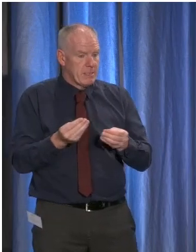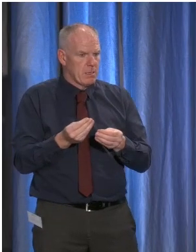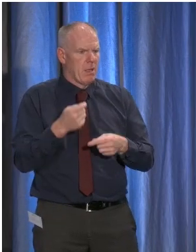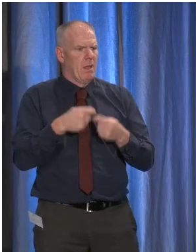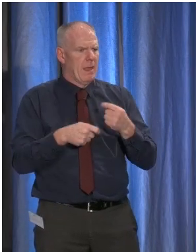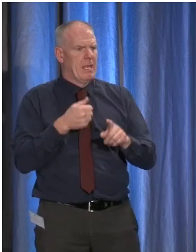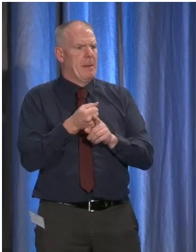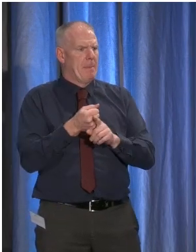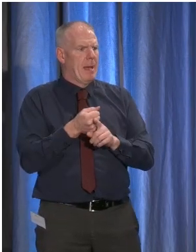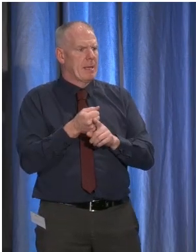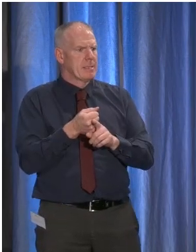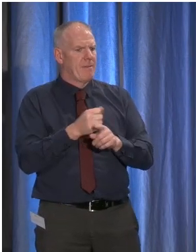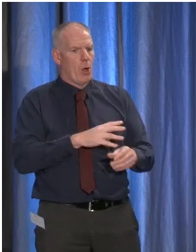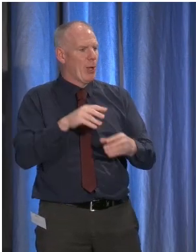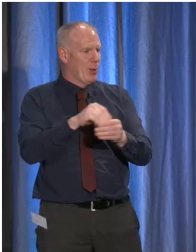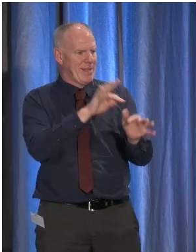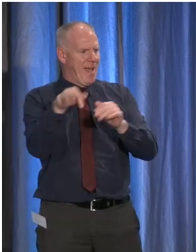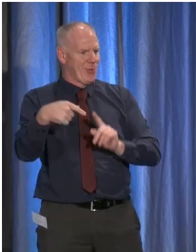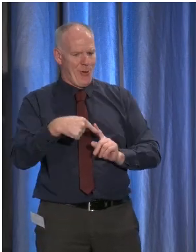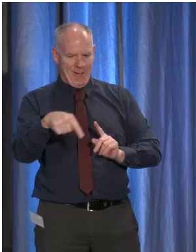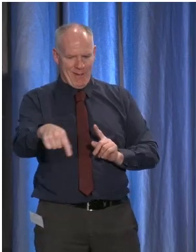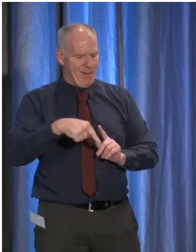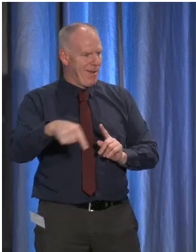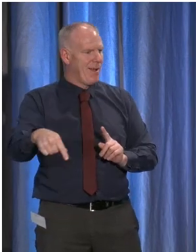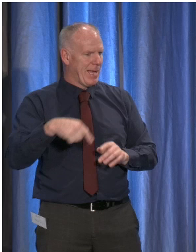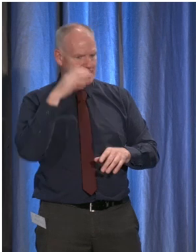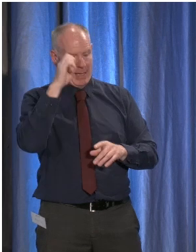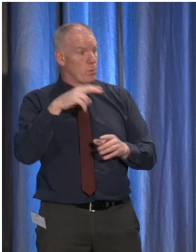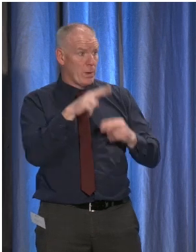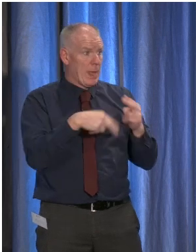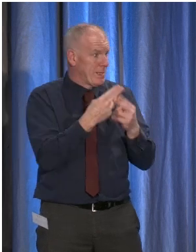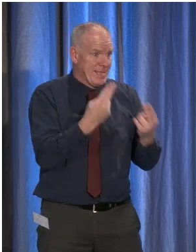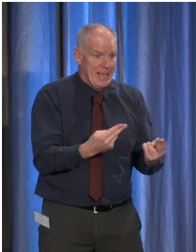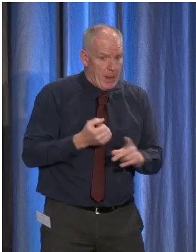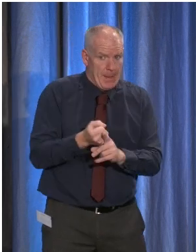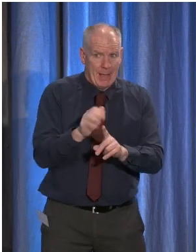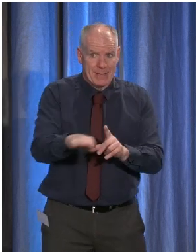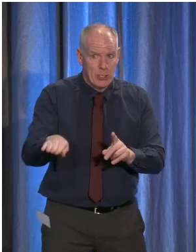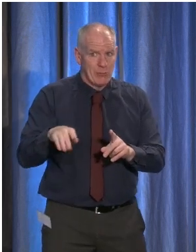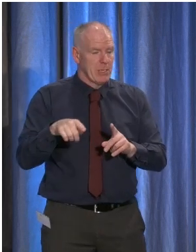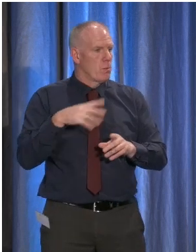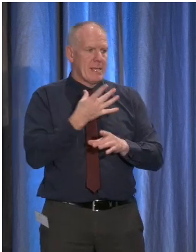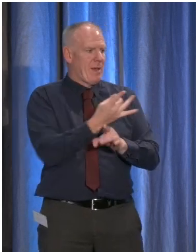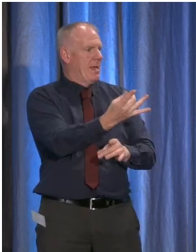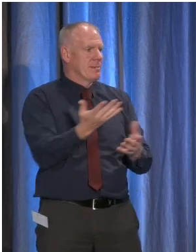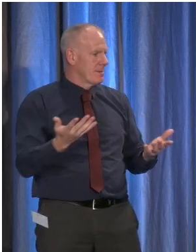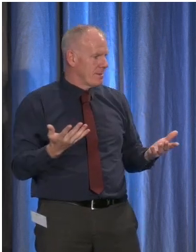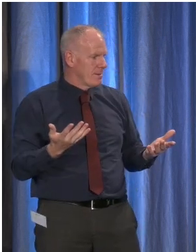obviously impact on inclusion follows, because if we didn't need it for that, we wouldn't be asking for